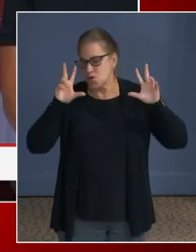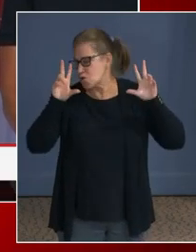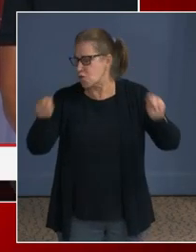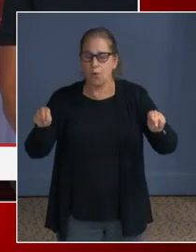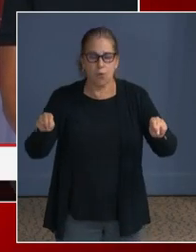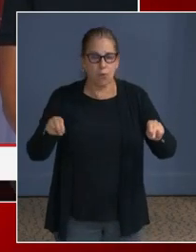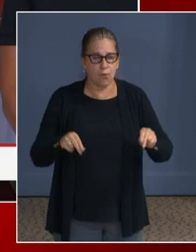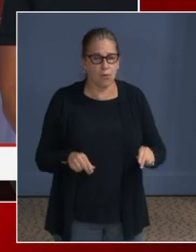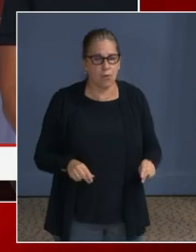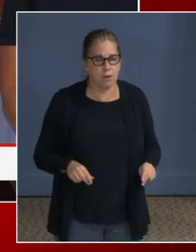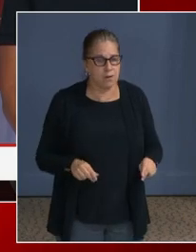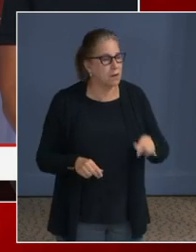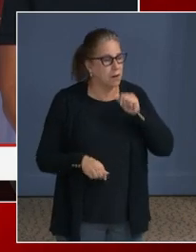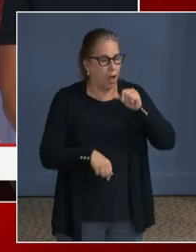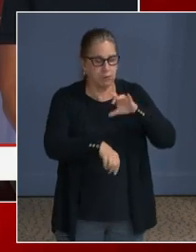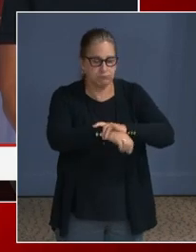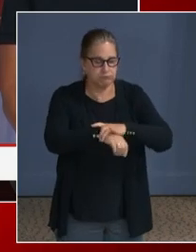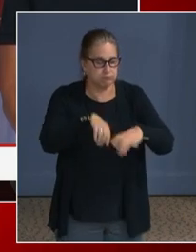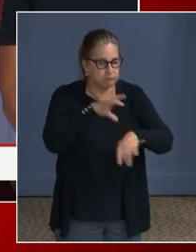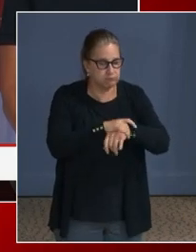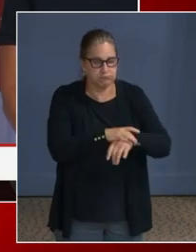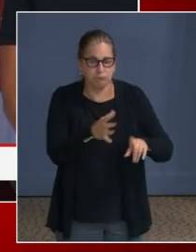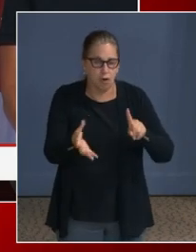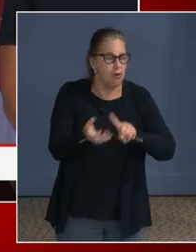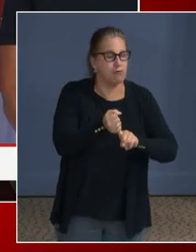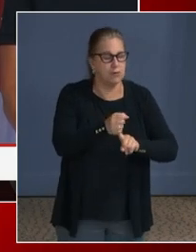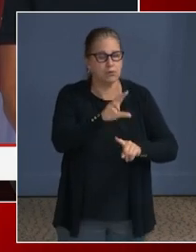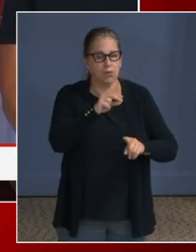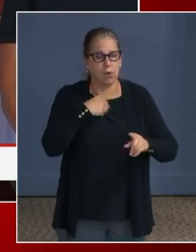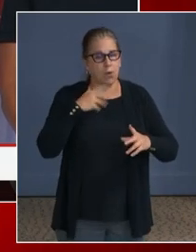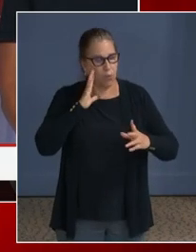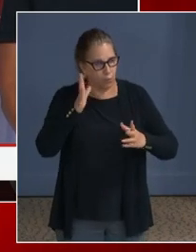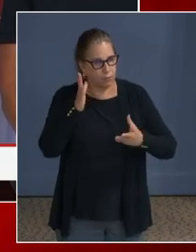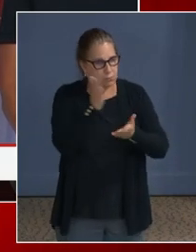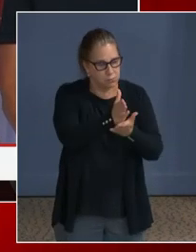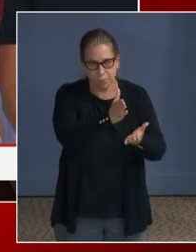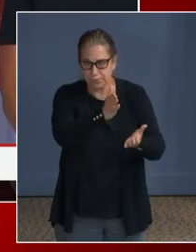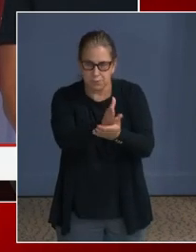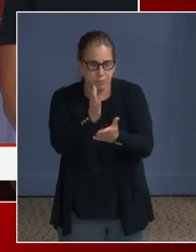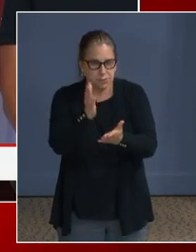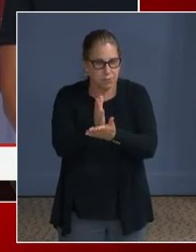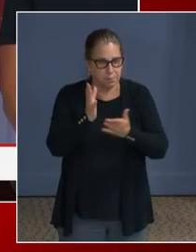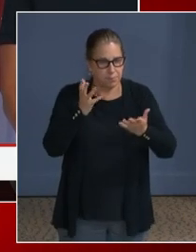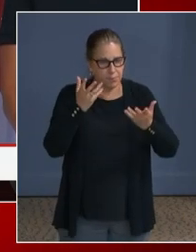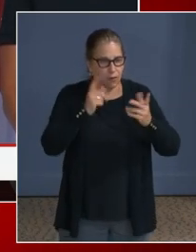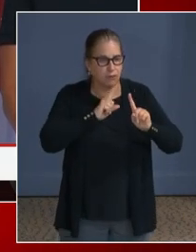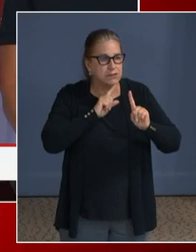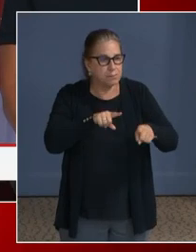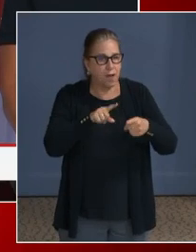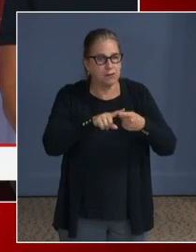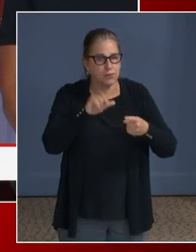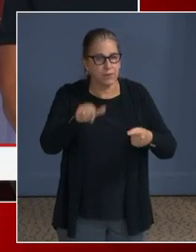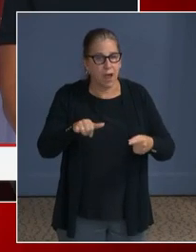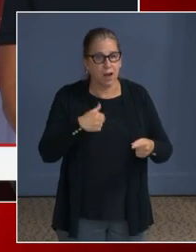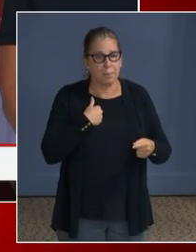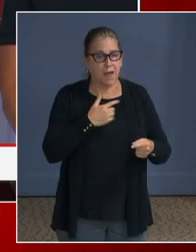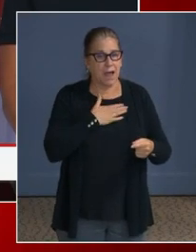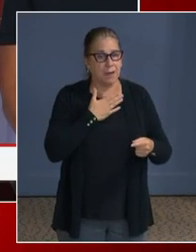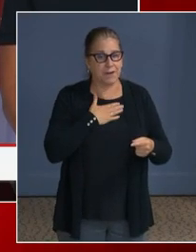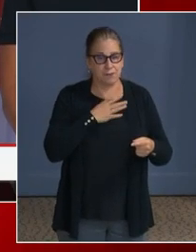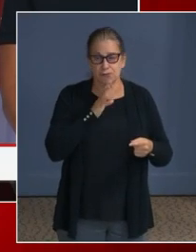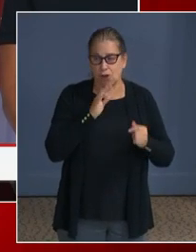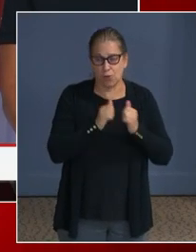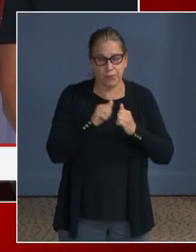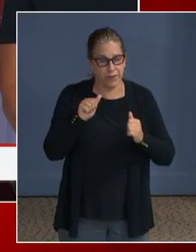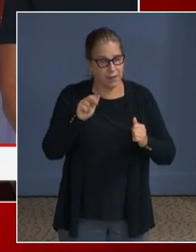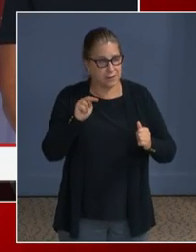not. That wouldn't be a realistic response. And I'm happy to talk to the ANC commissioners about